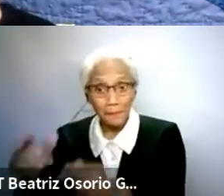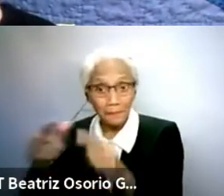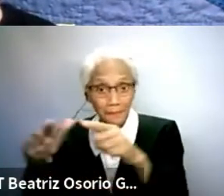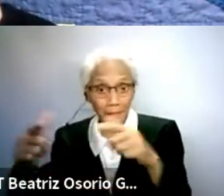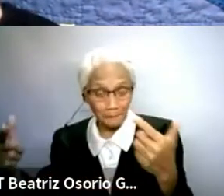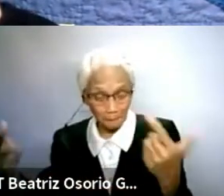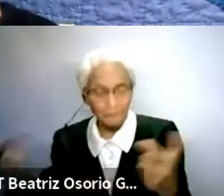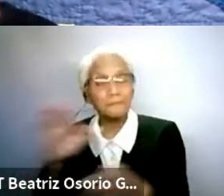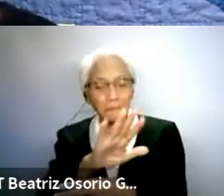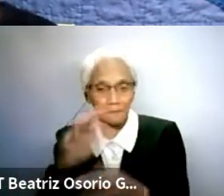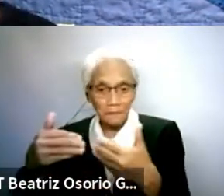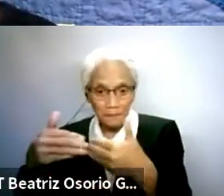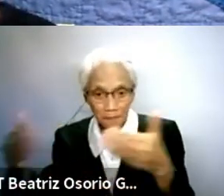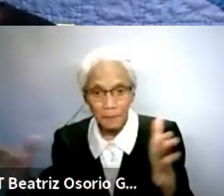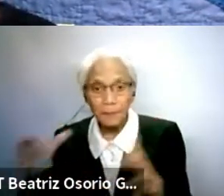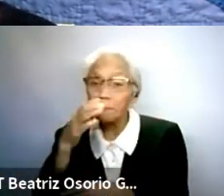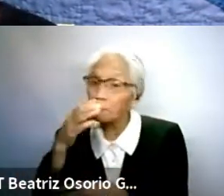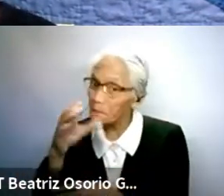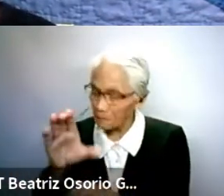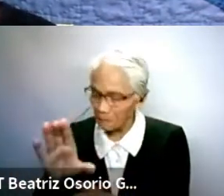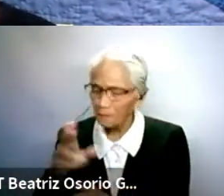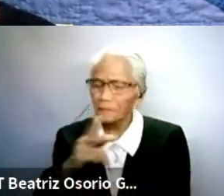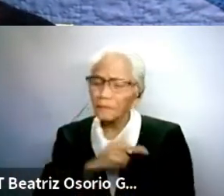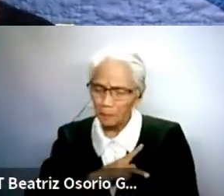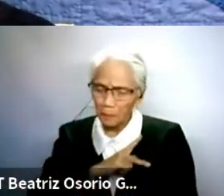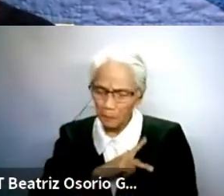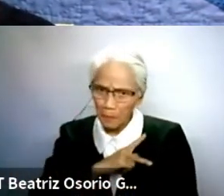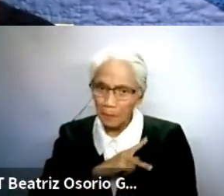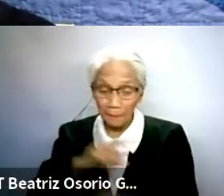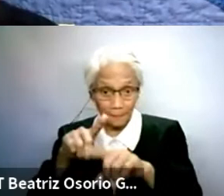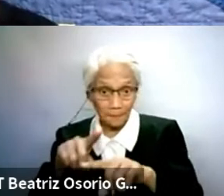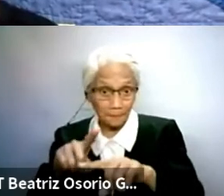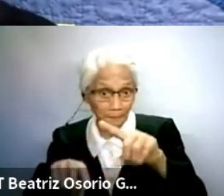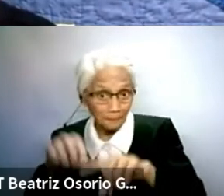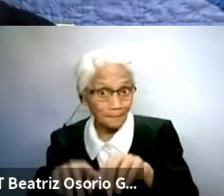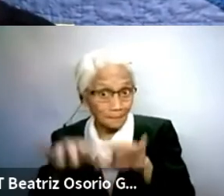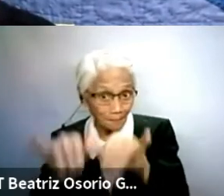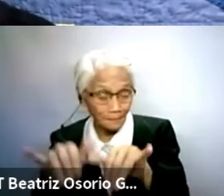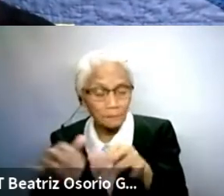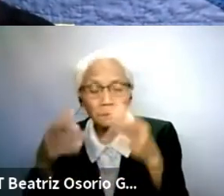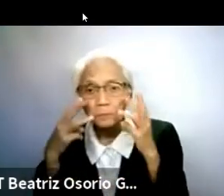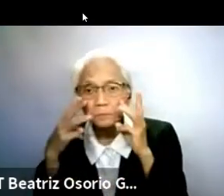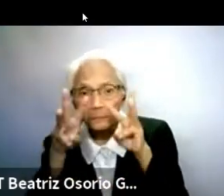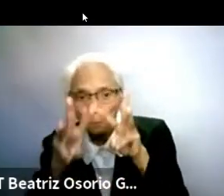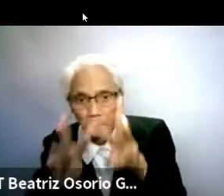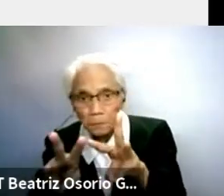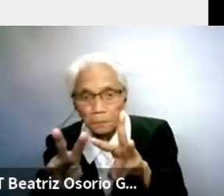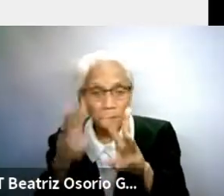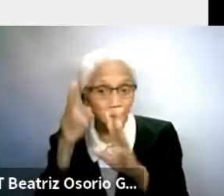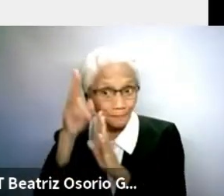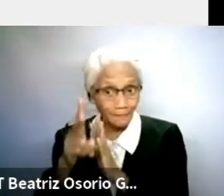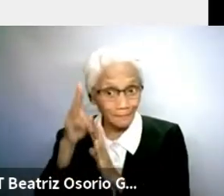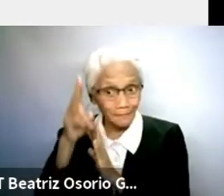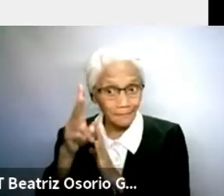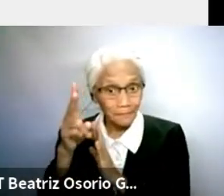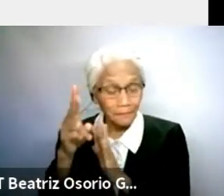general comment. So friends, please stay on if you can to watch the video prepared